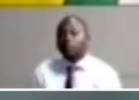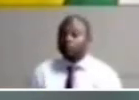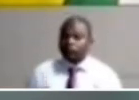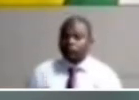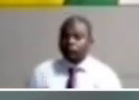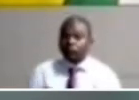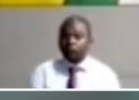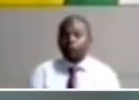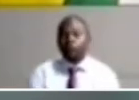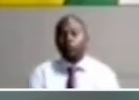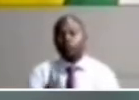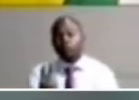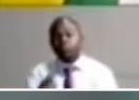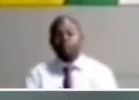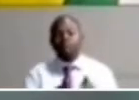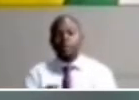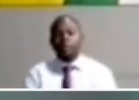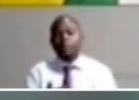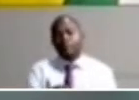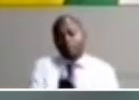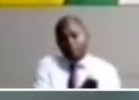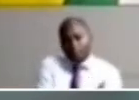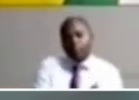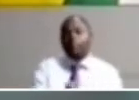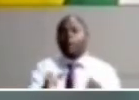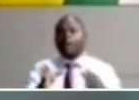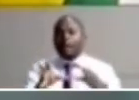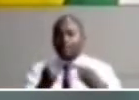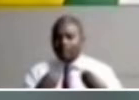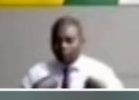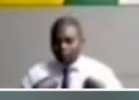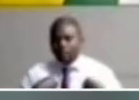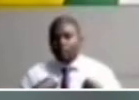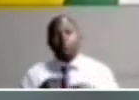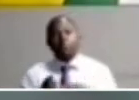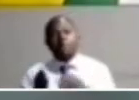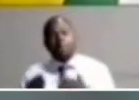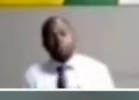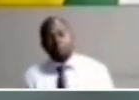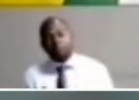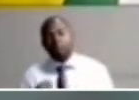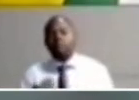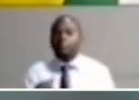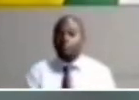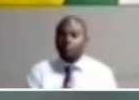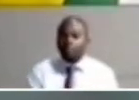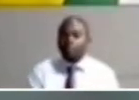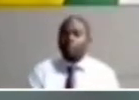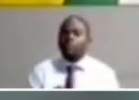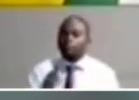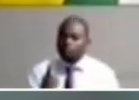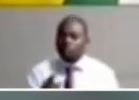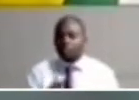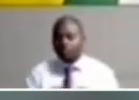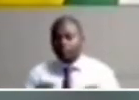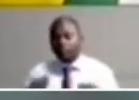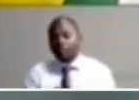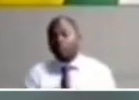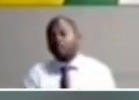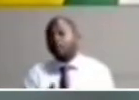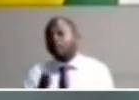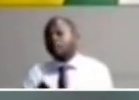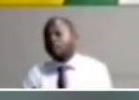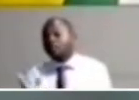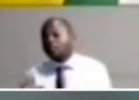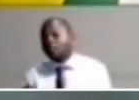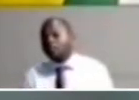transporting the two people we had permitted, assuming that they would be members of one's family, when in fact